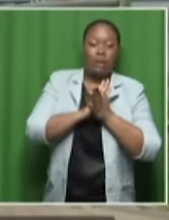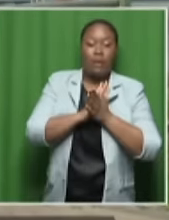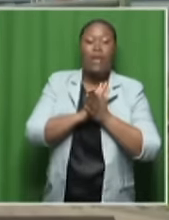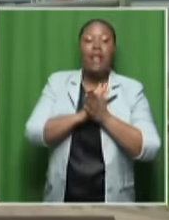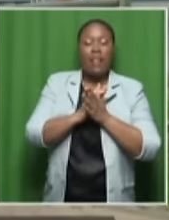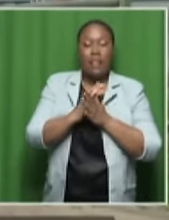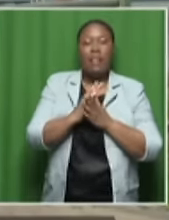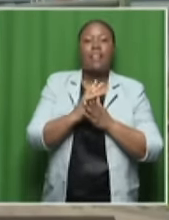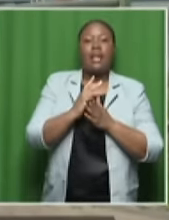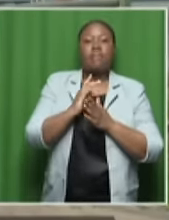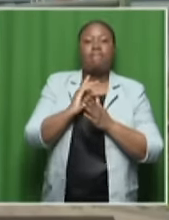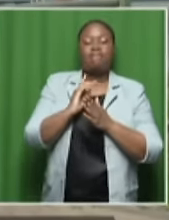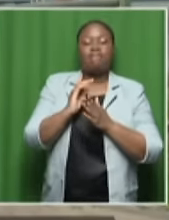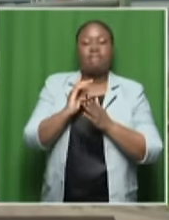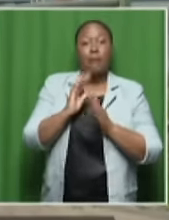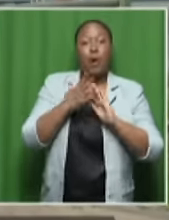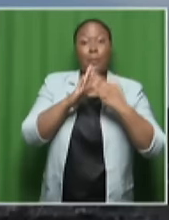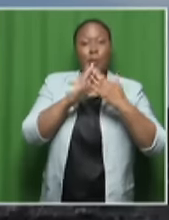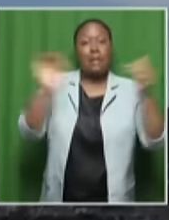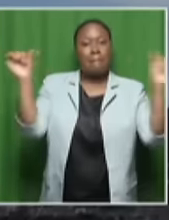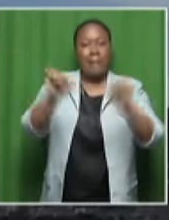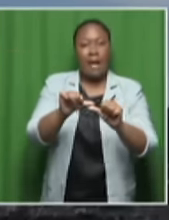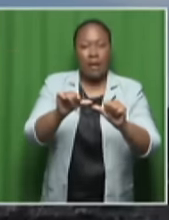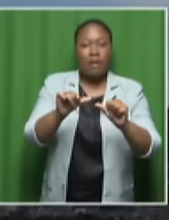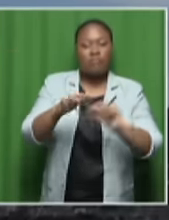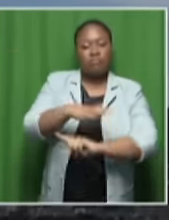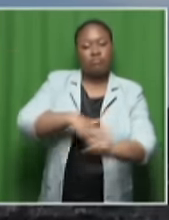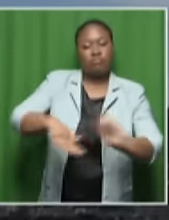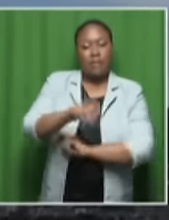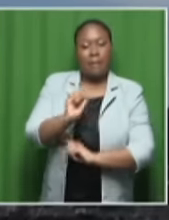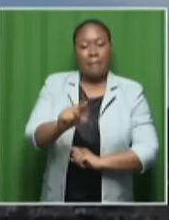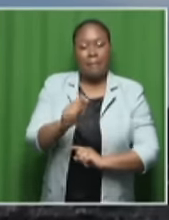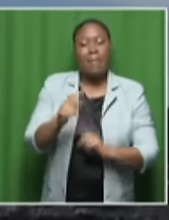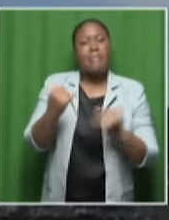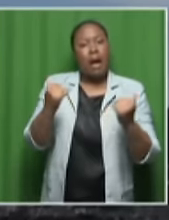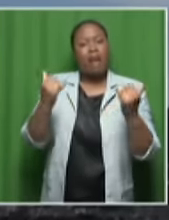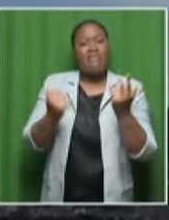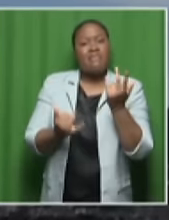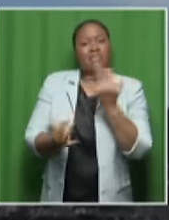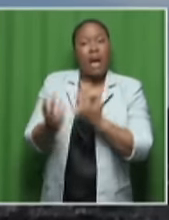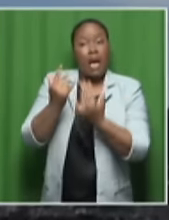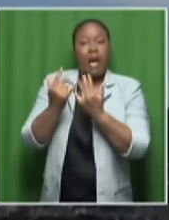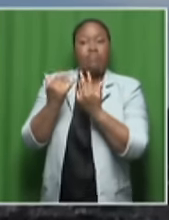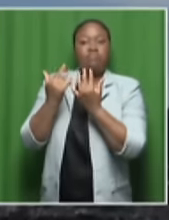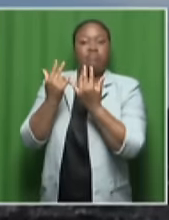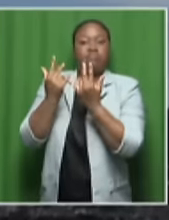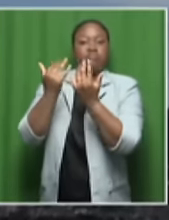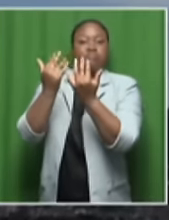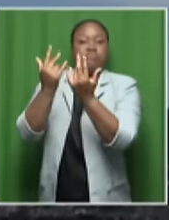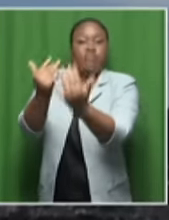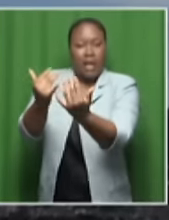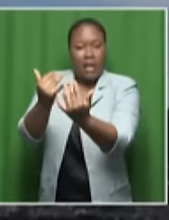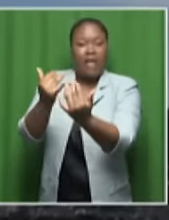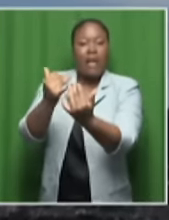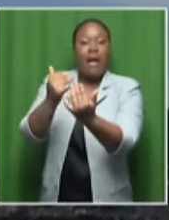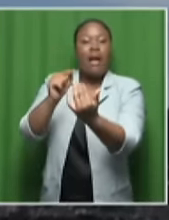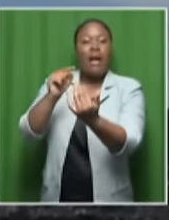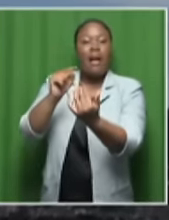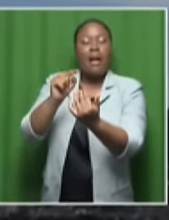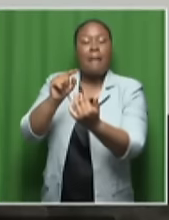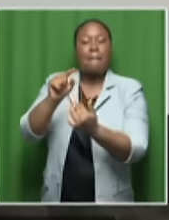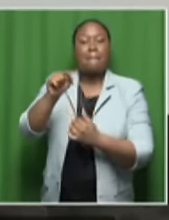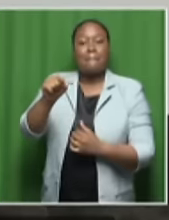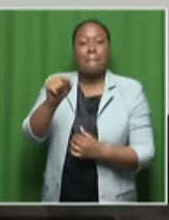their homes. Hang Klip is now barren as the fire slowly makes its way towards Betty's Bay. A